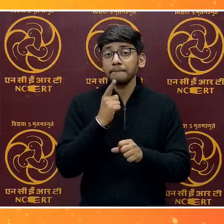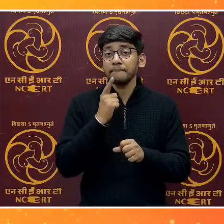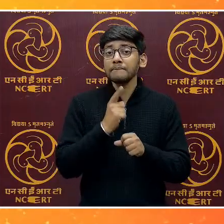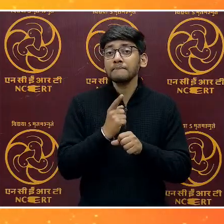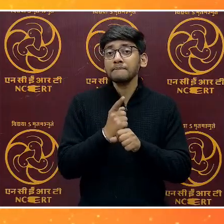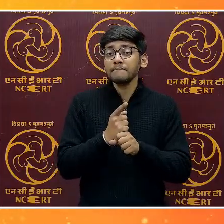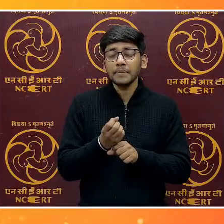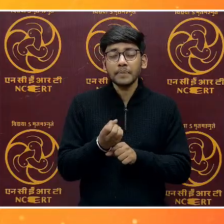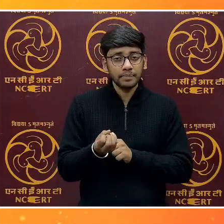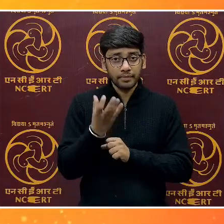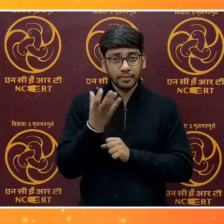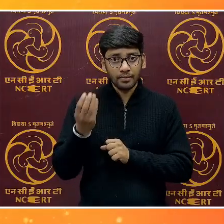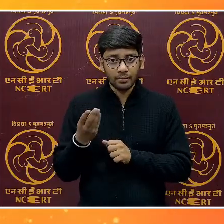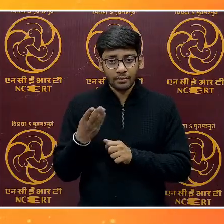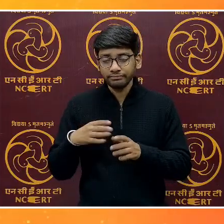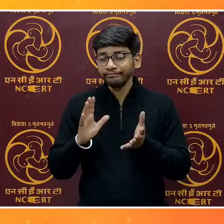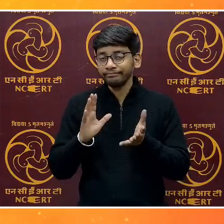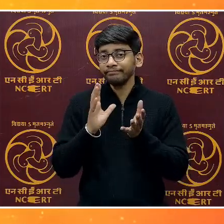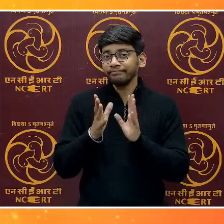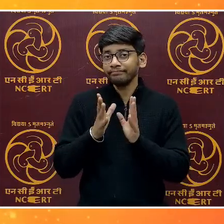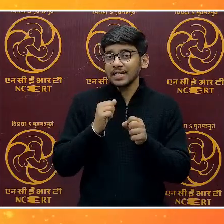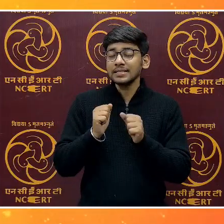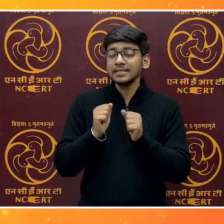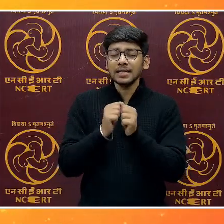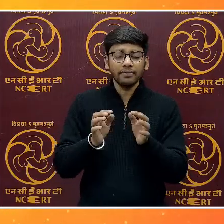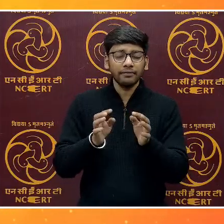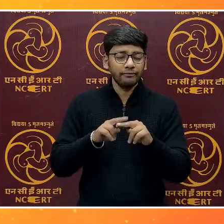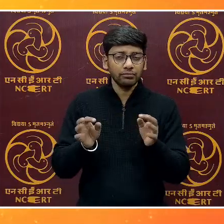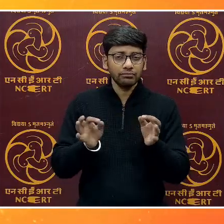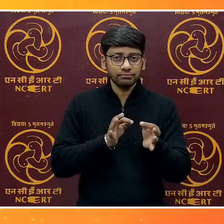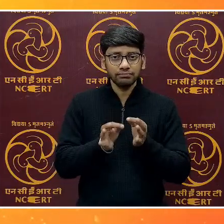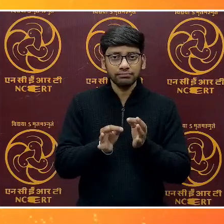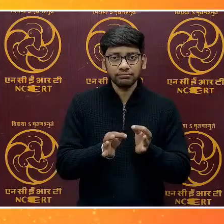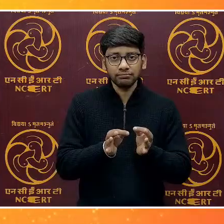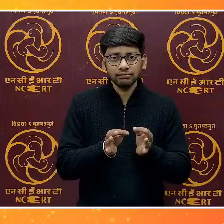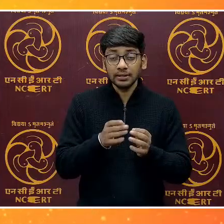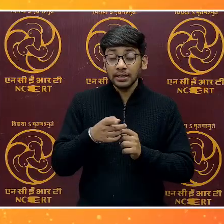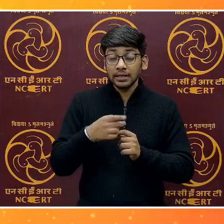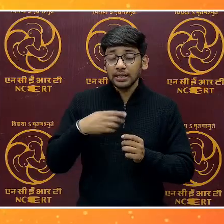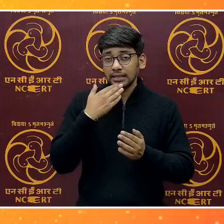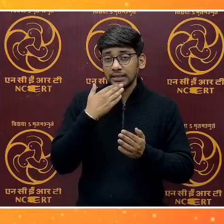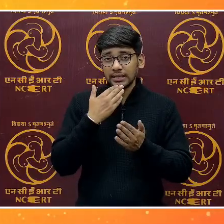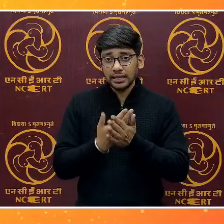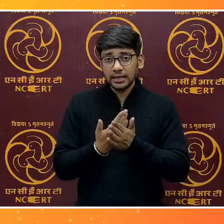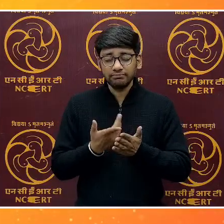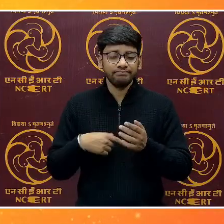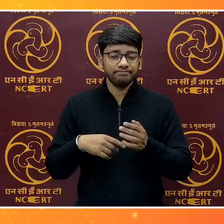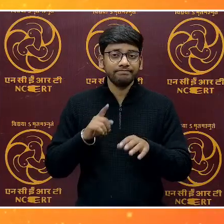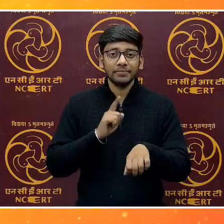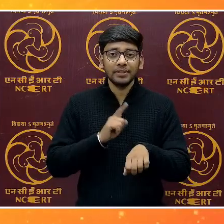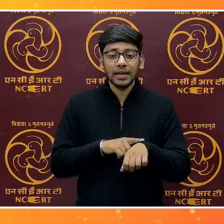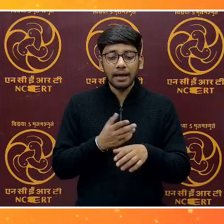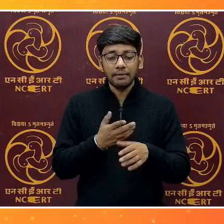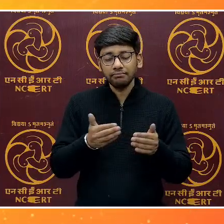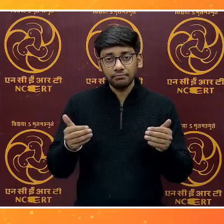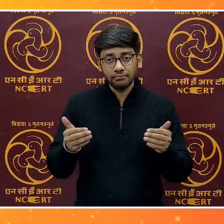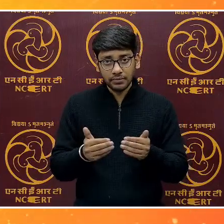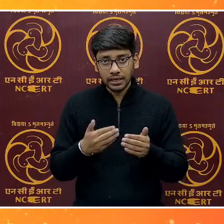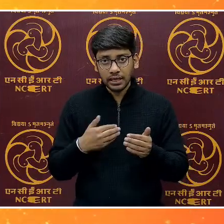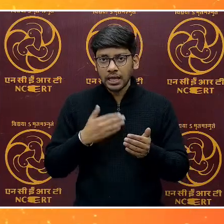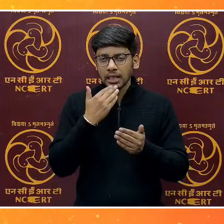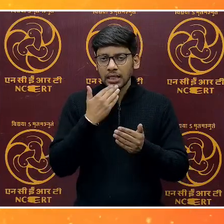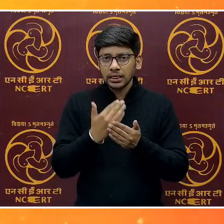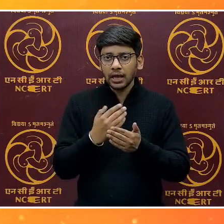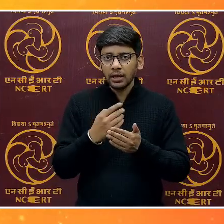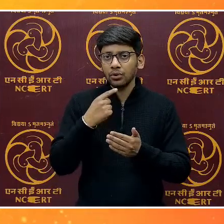occurs using this wonderful globe. So thank you so much, ma'am. Thank you. It was For my your pleasure. Time and contribution. I would also like to thank